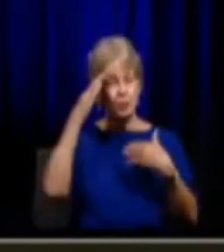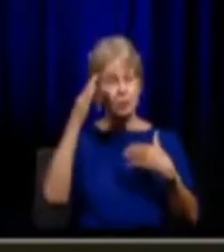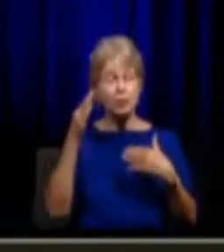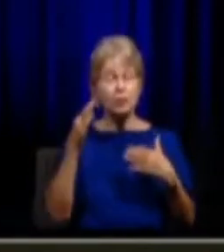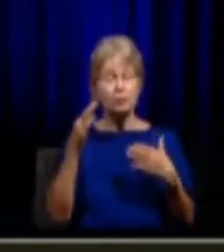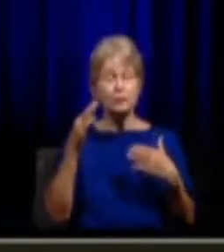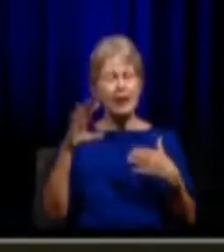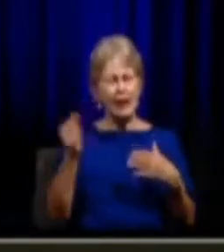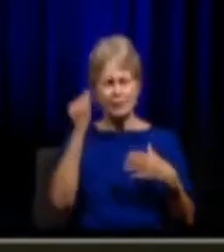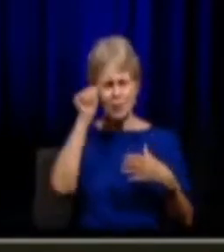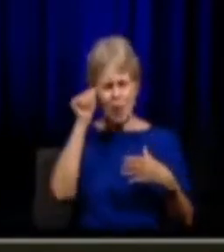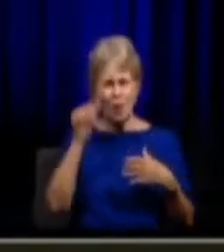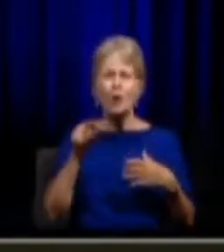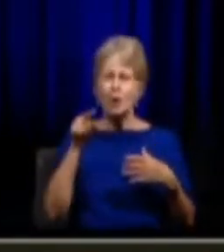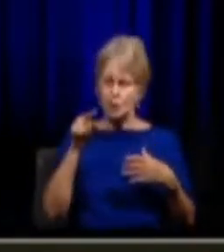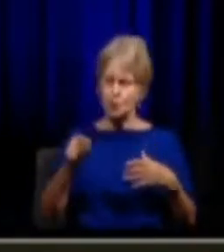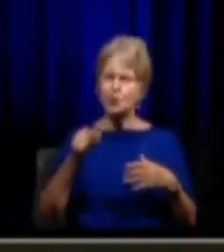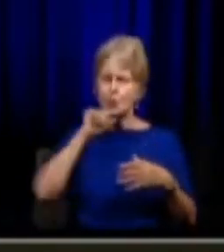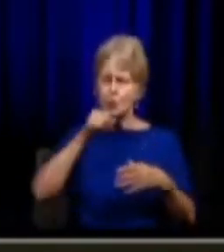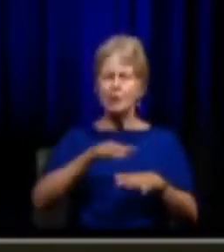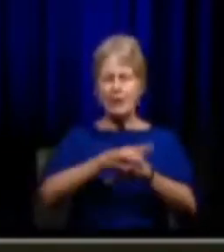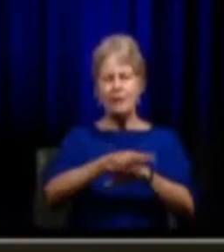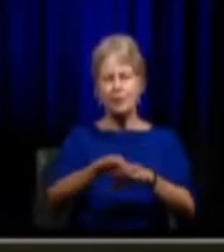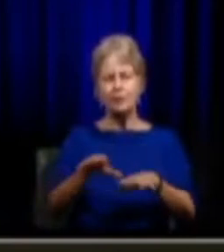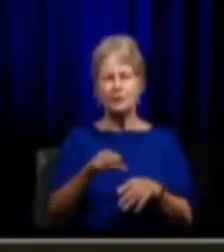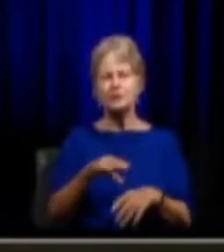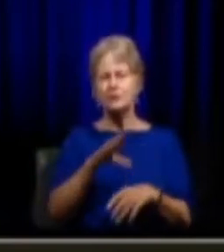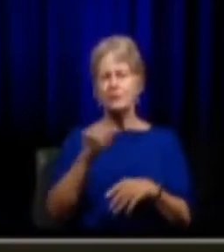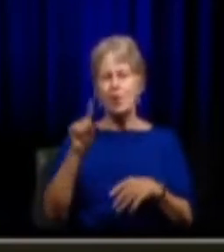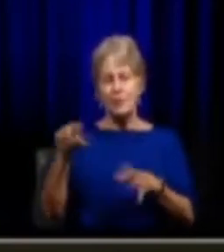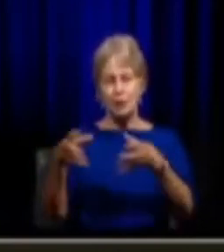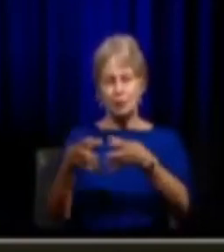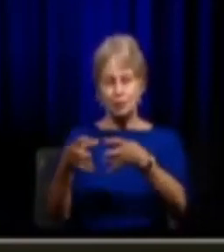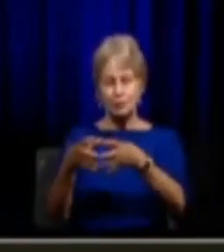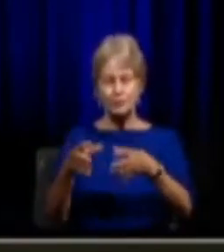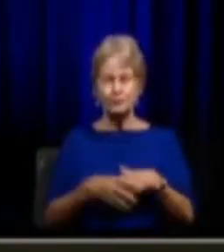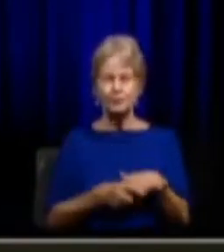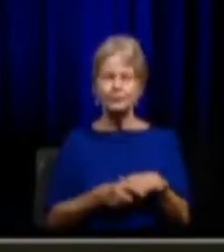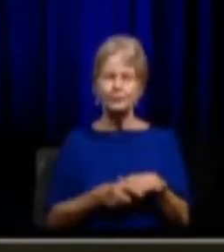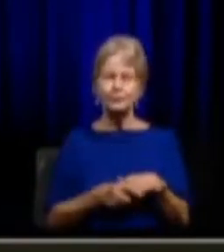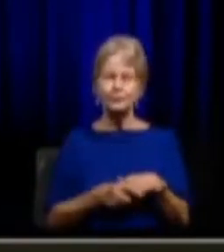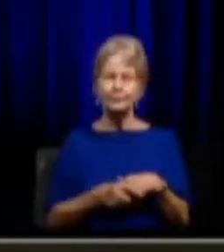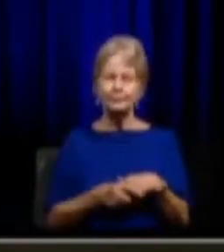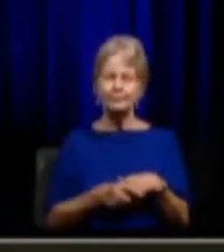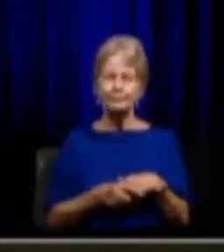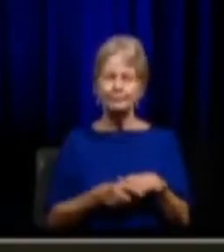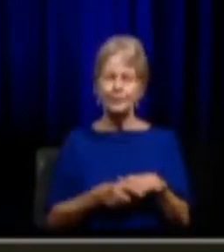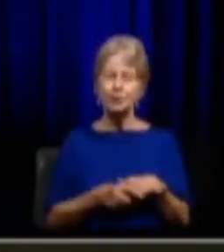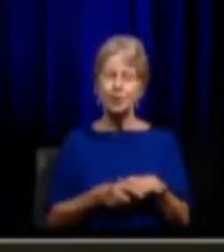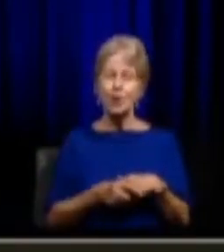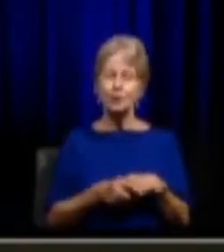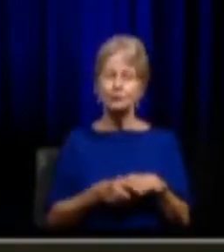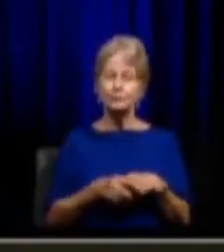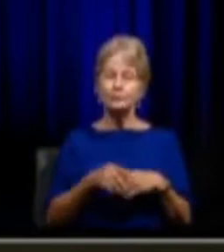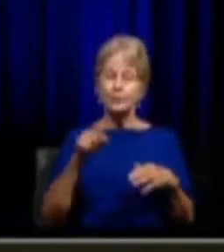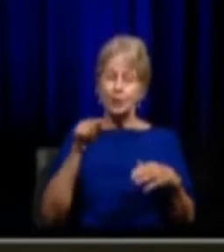the challenge for you this week from today's message, but also through the workbooks, is really boiling down to intentionally looking at